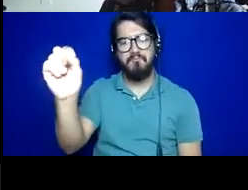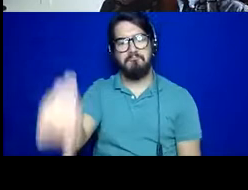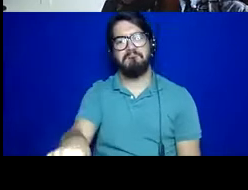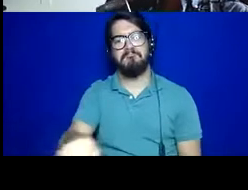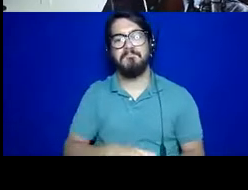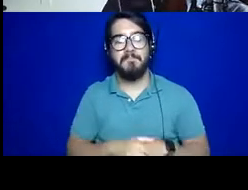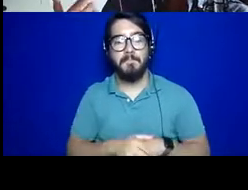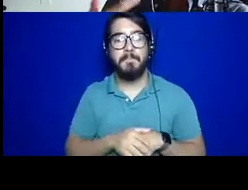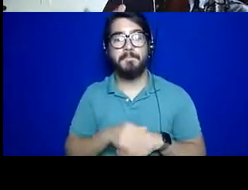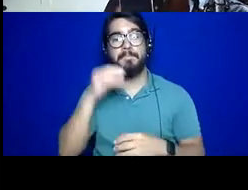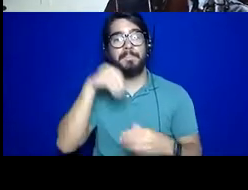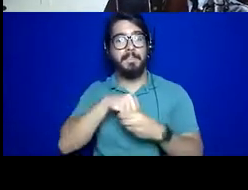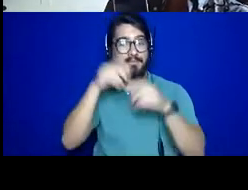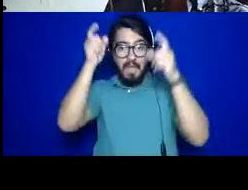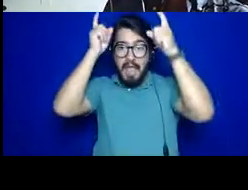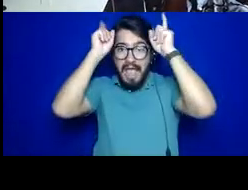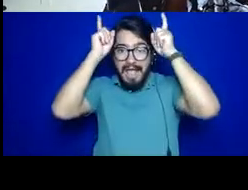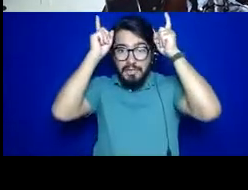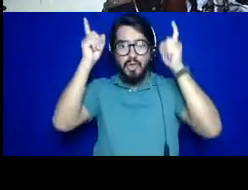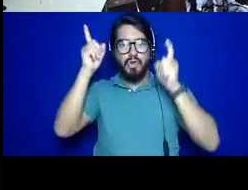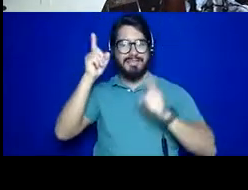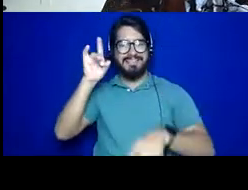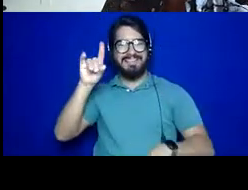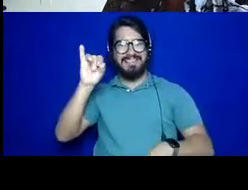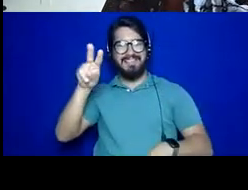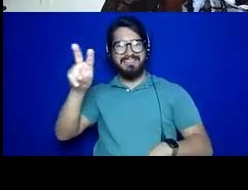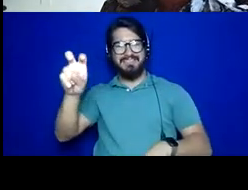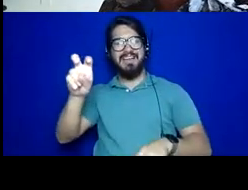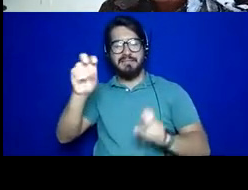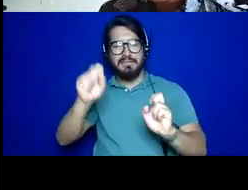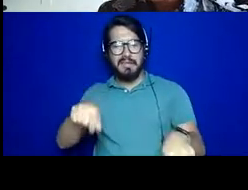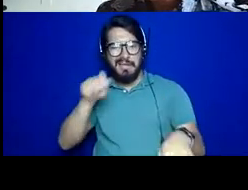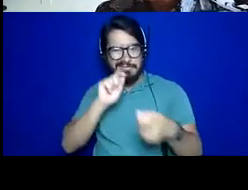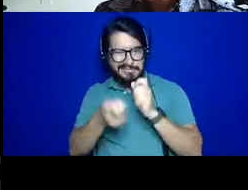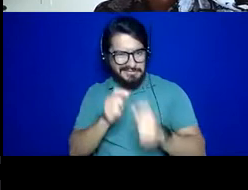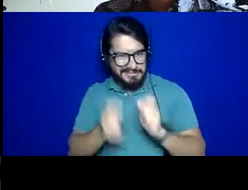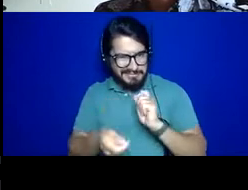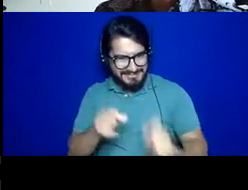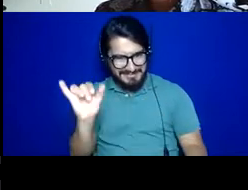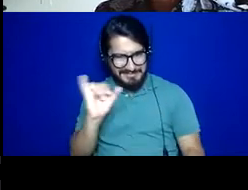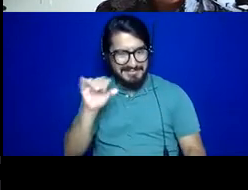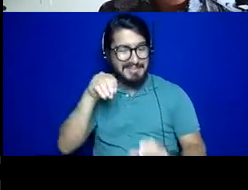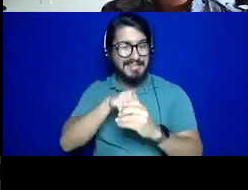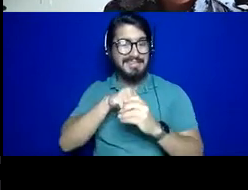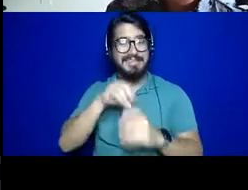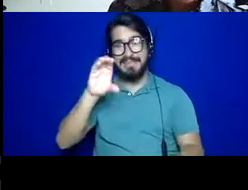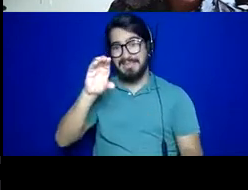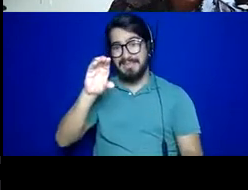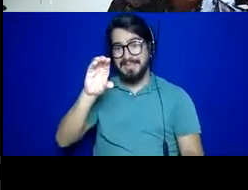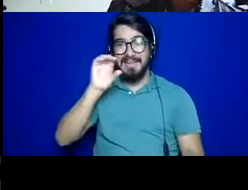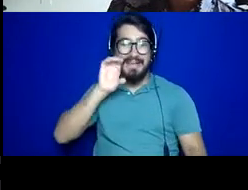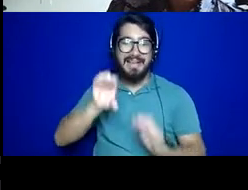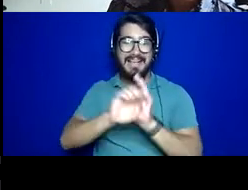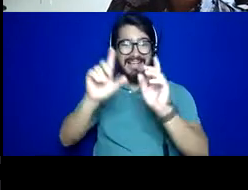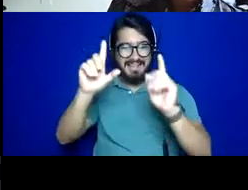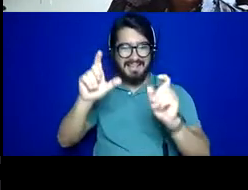On an Android device, you open up the camera app itself, and in the settings on the camera app, you can turn off a feature that's called save